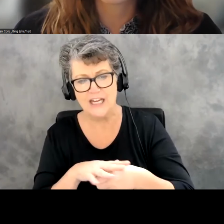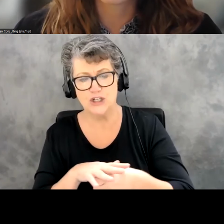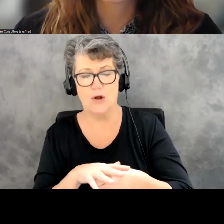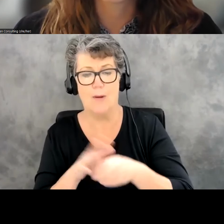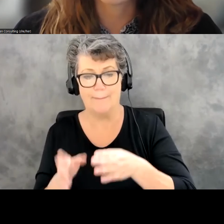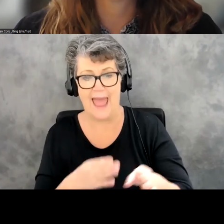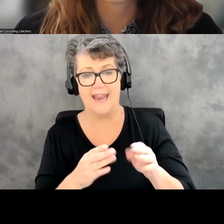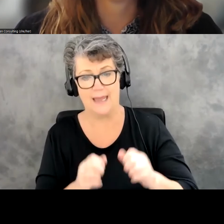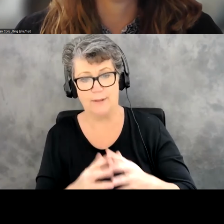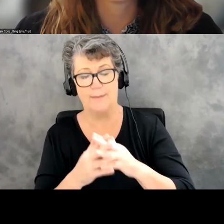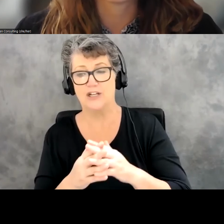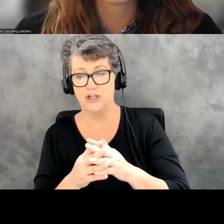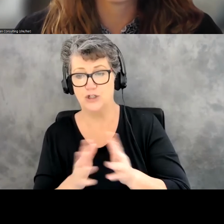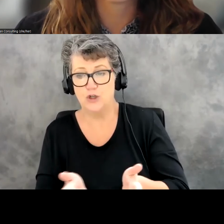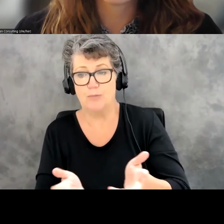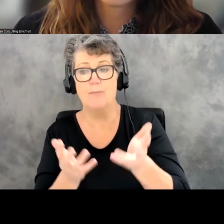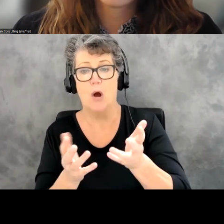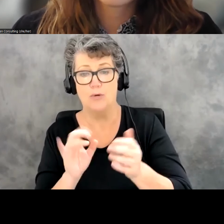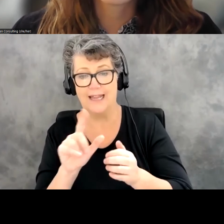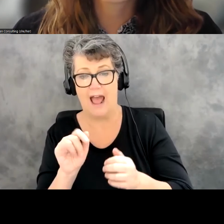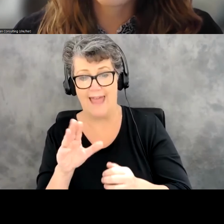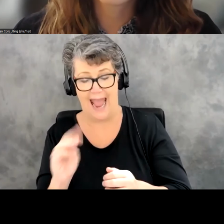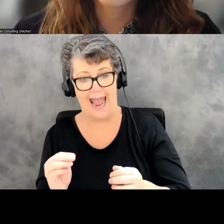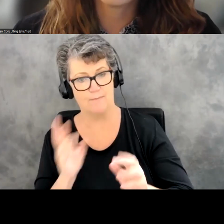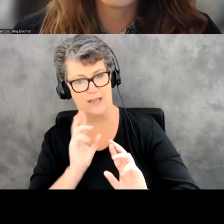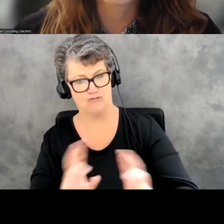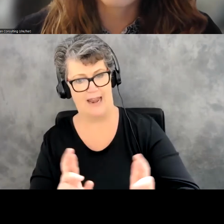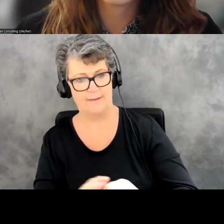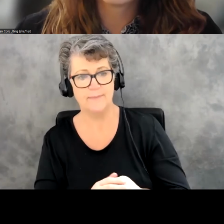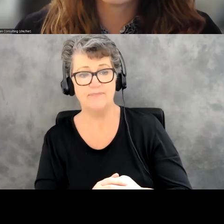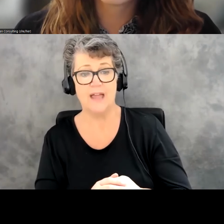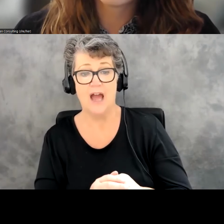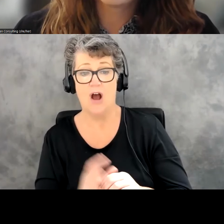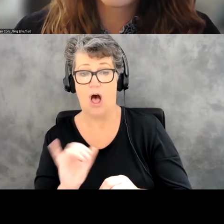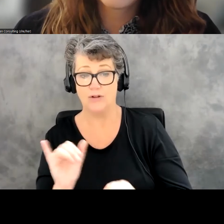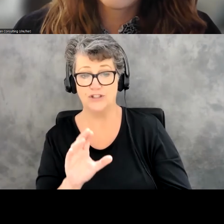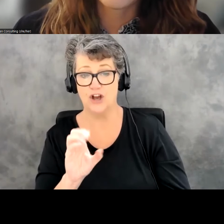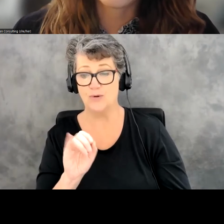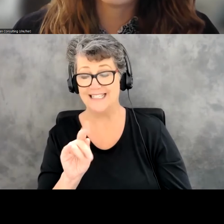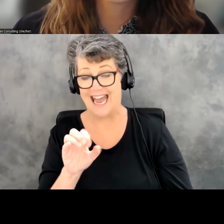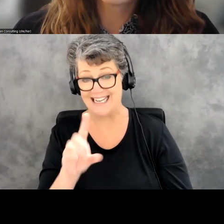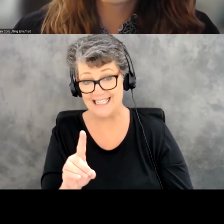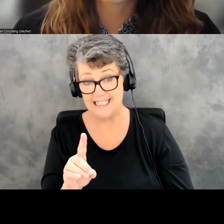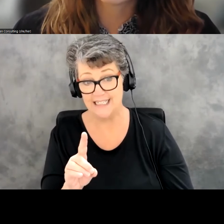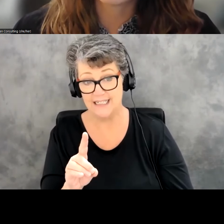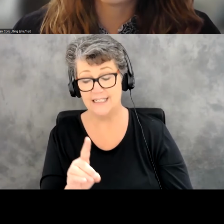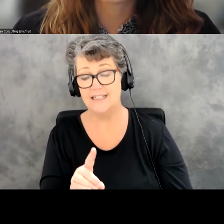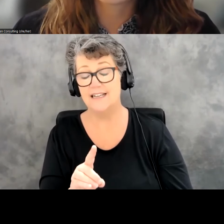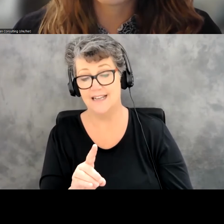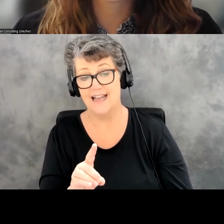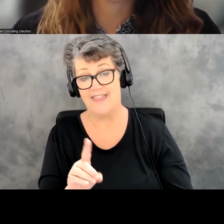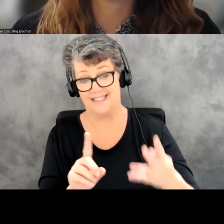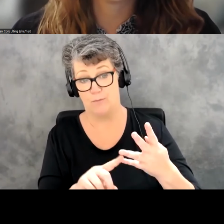implementation efforts to promote CalAIM readiness. There's also the Cited Initiative, and the Cited